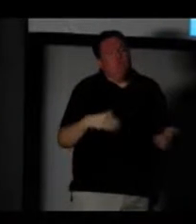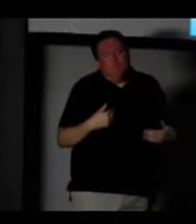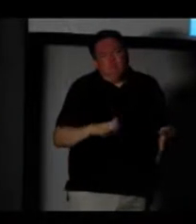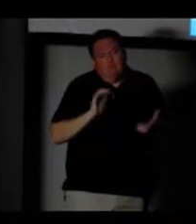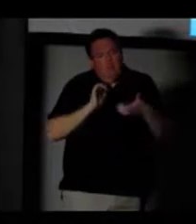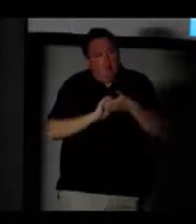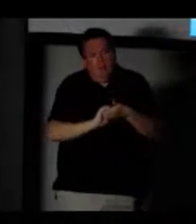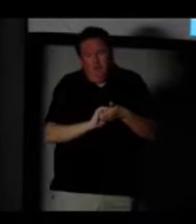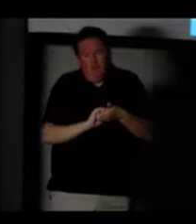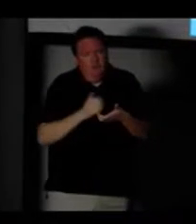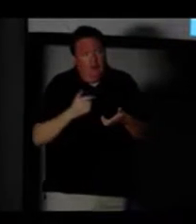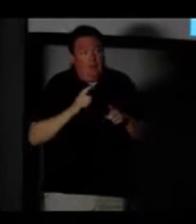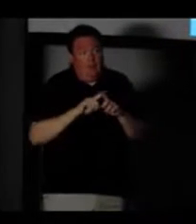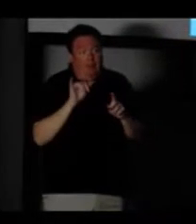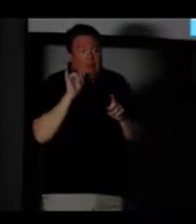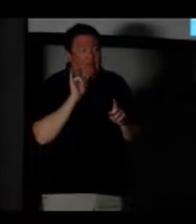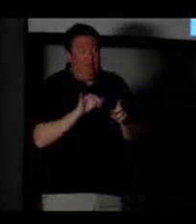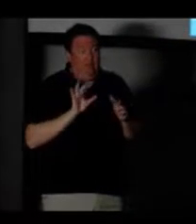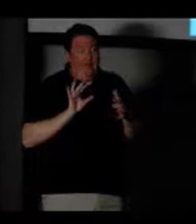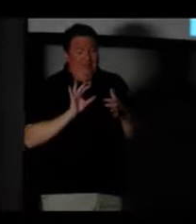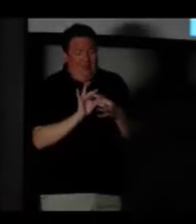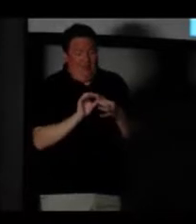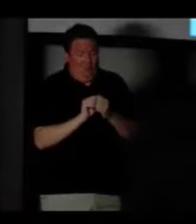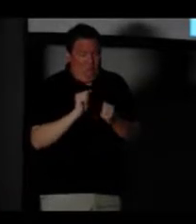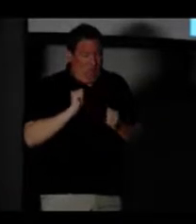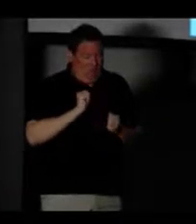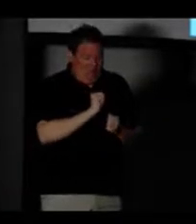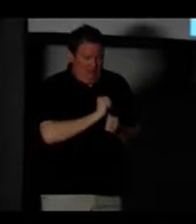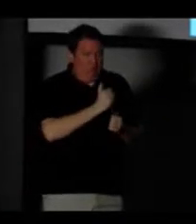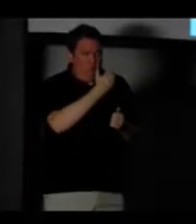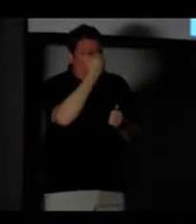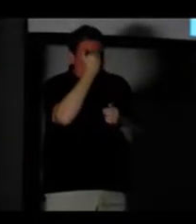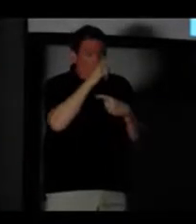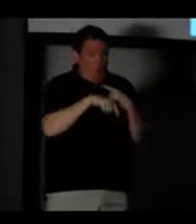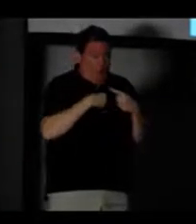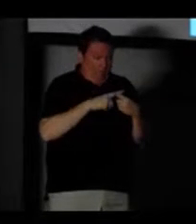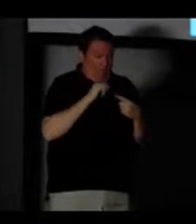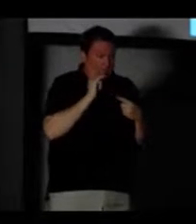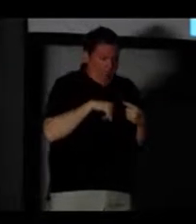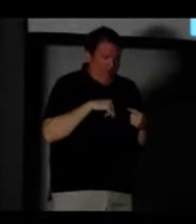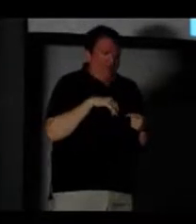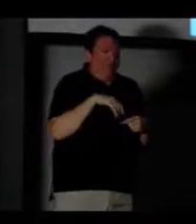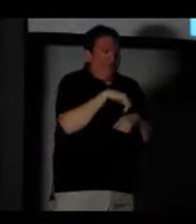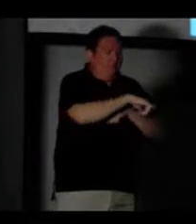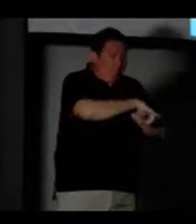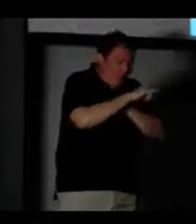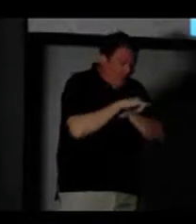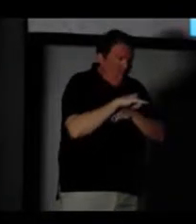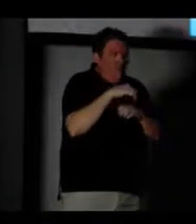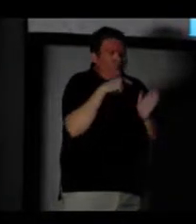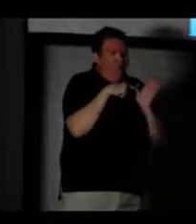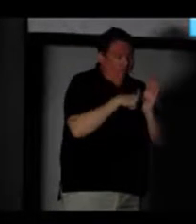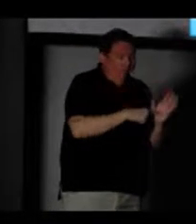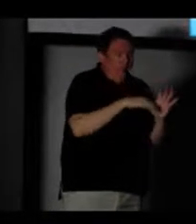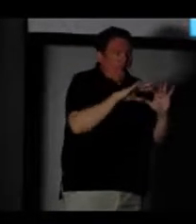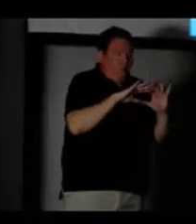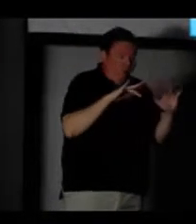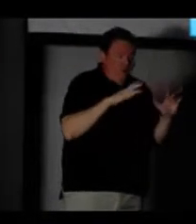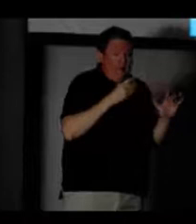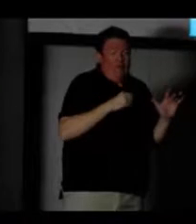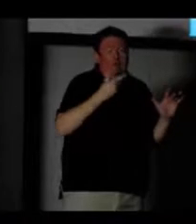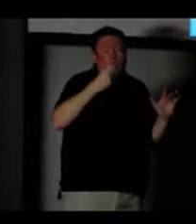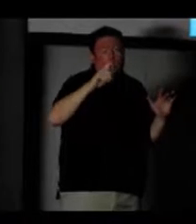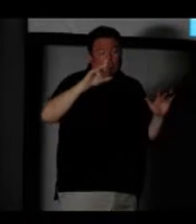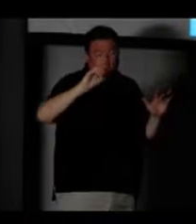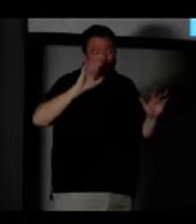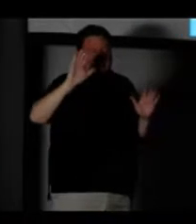it, at its heart, was that link between ourselves knowing about the specimen, providing a digital model of the specimen, and then Google coming in